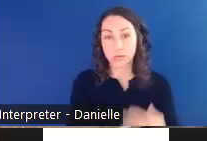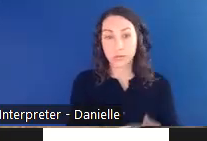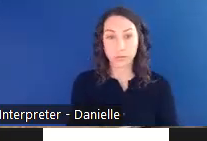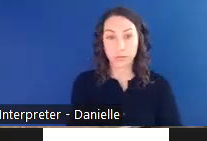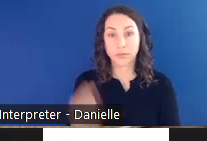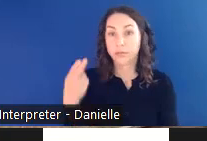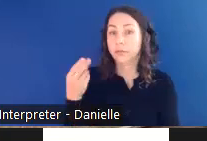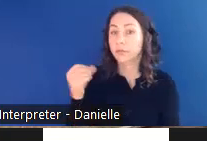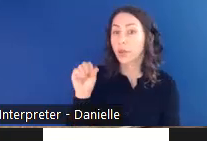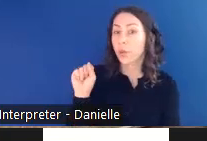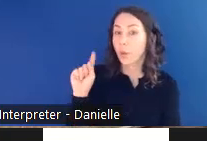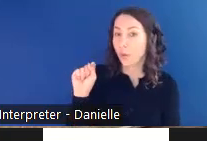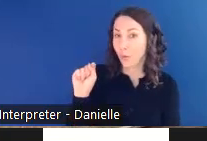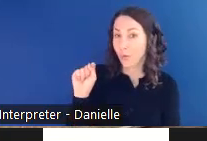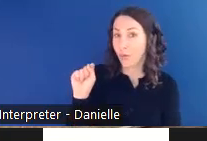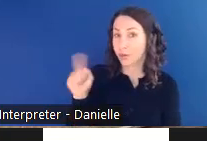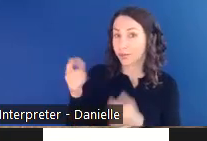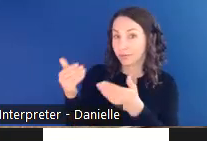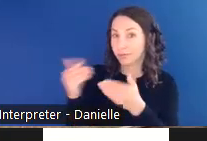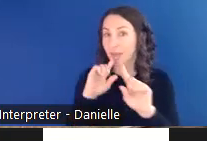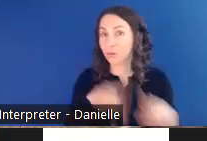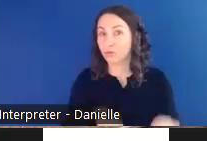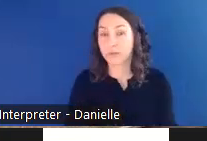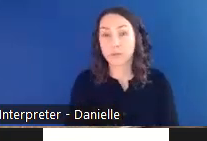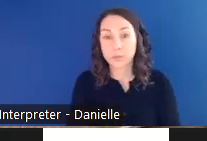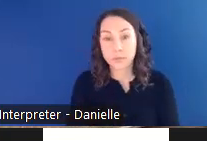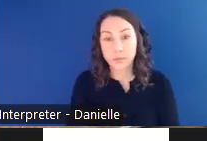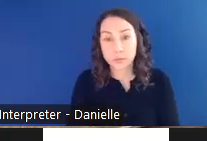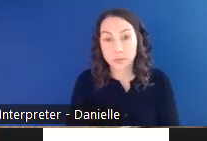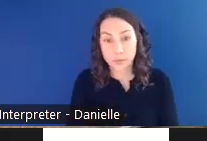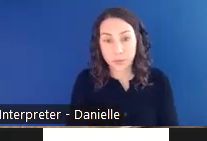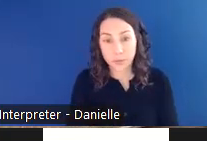Host, I'll have you guys take that one again onto the projects.